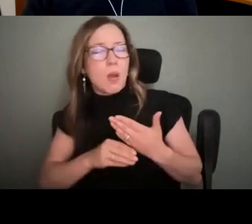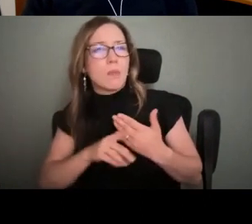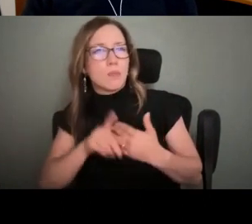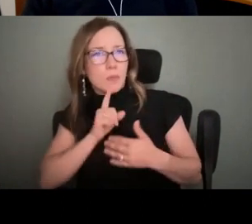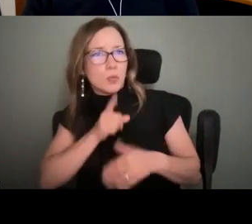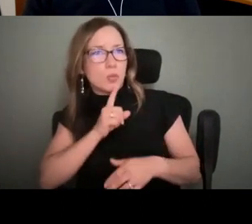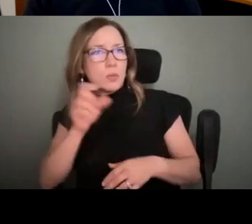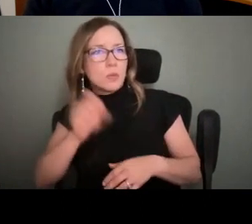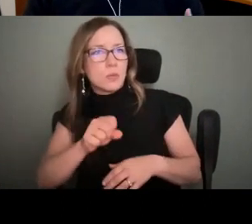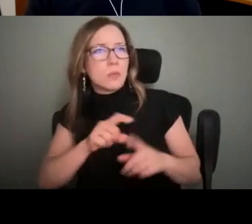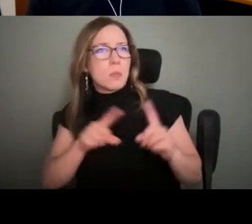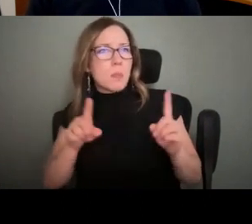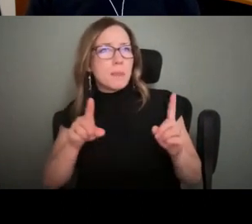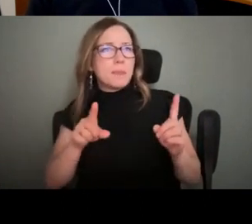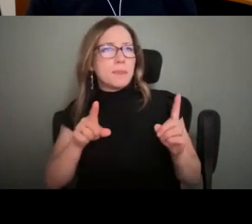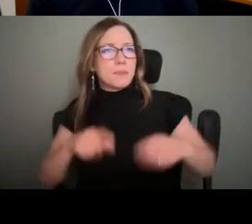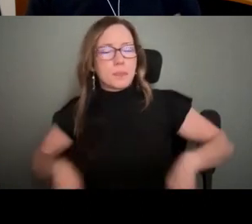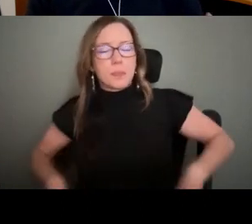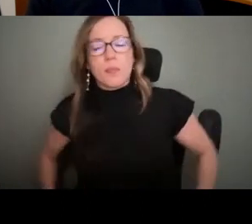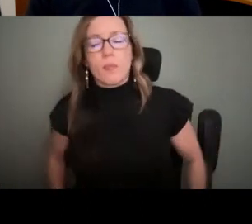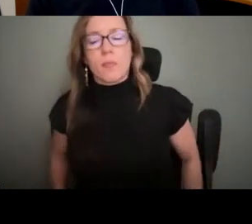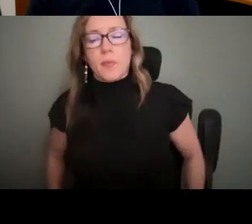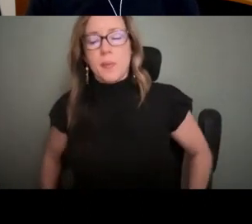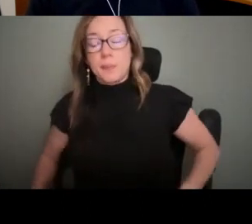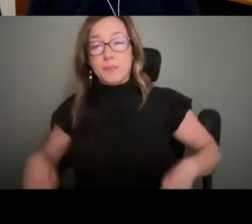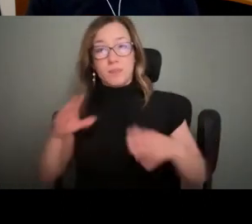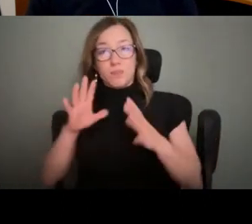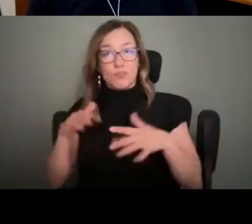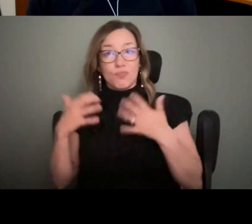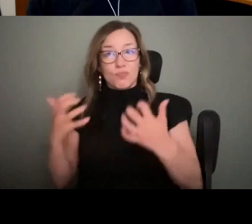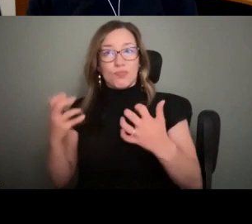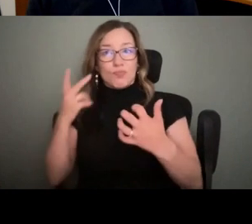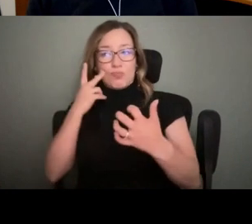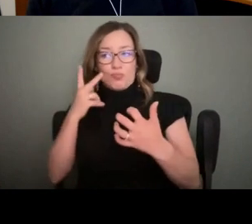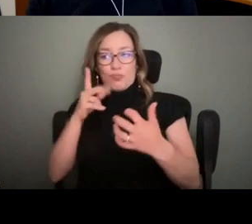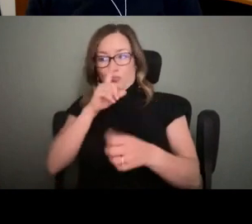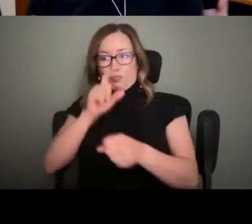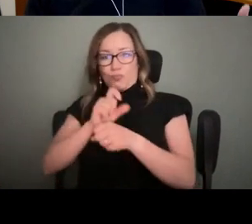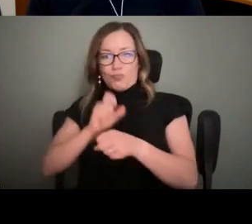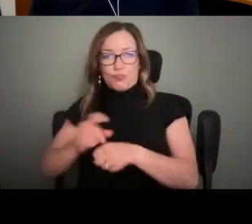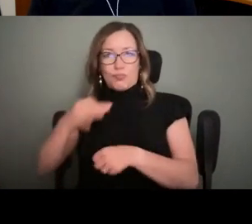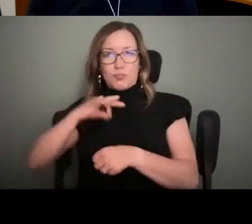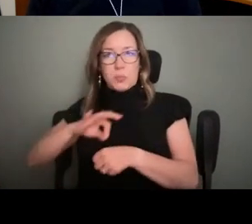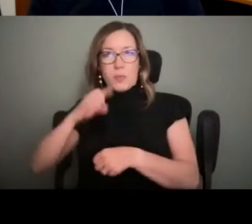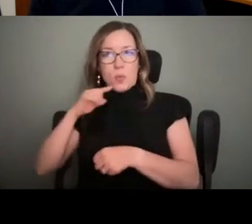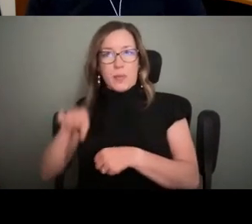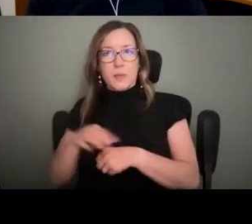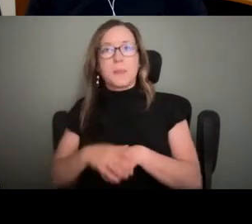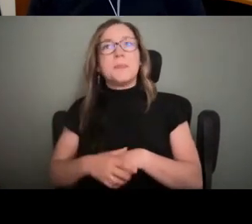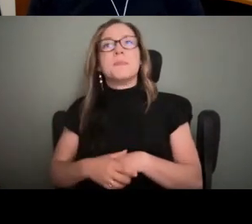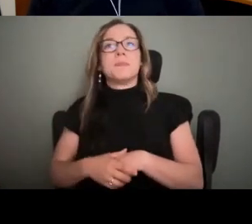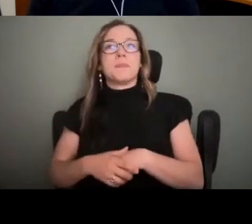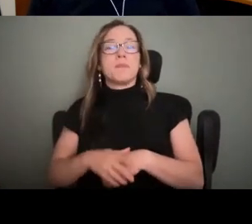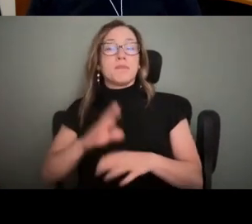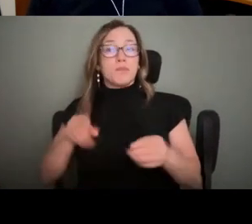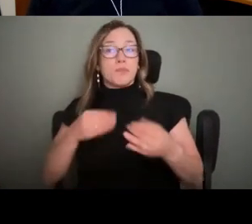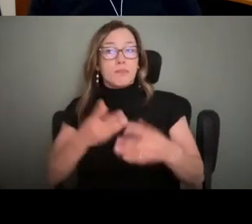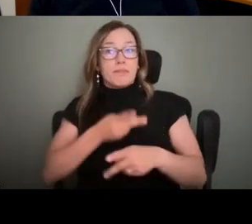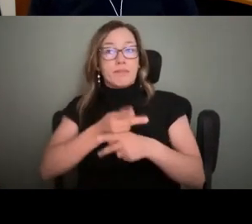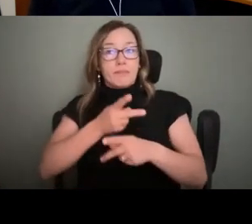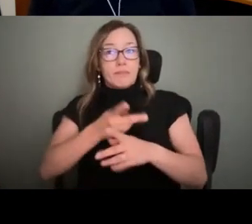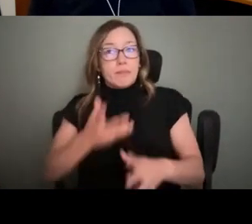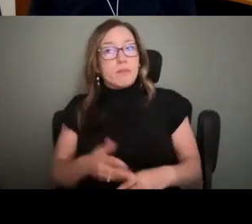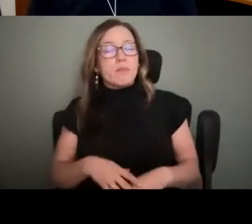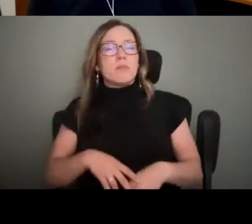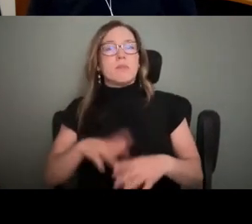know, what does the audience see as the potential benefit for this work? Now, in the case of caregiving and even social engagement,